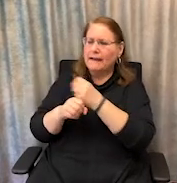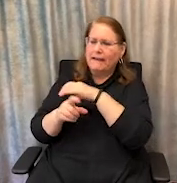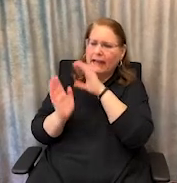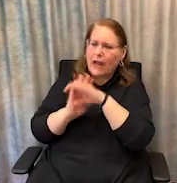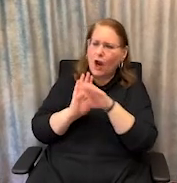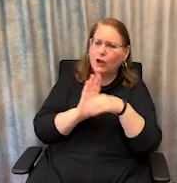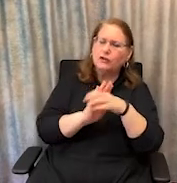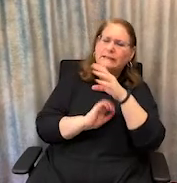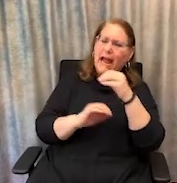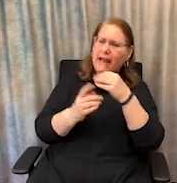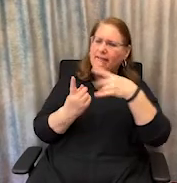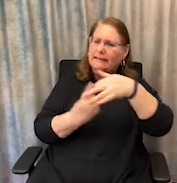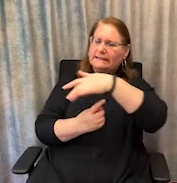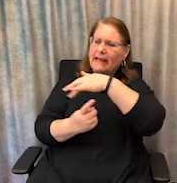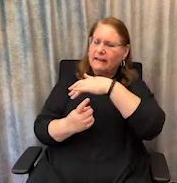Both.